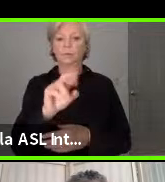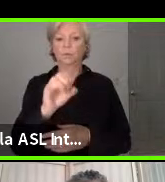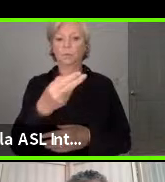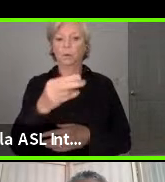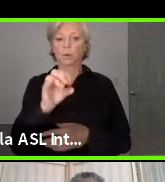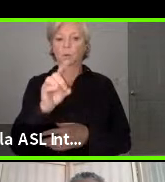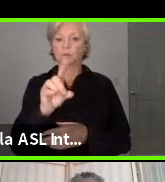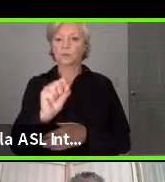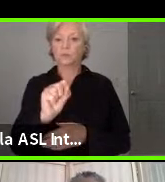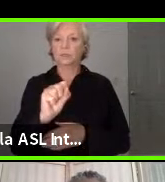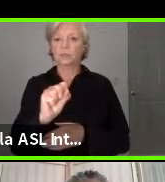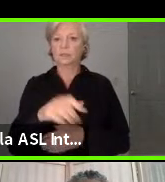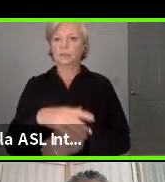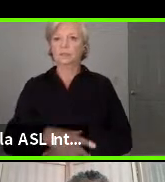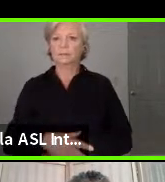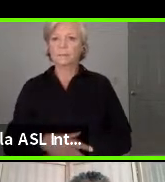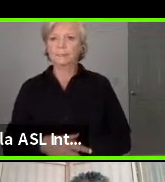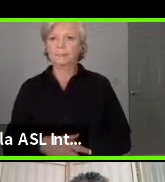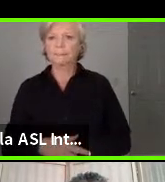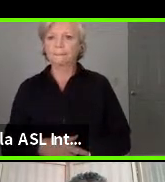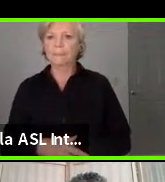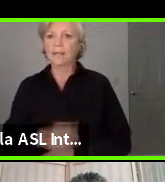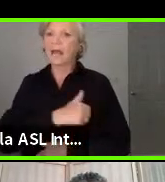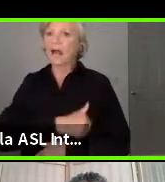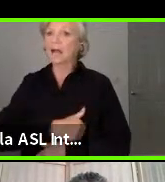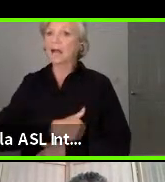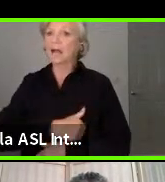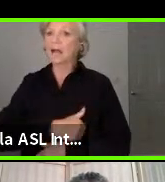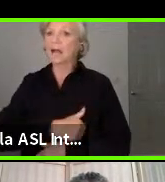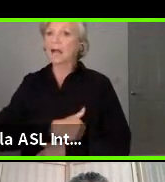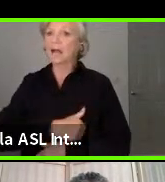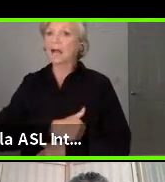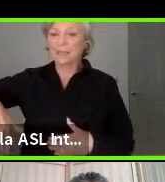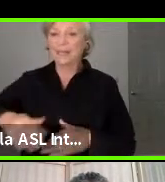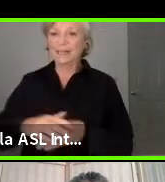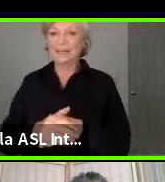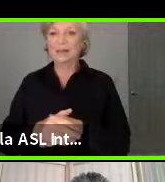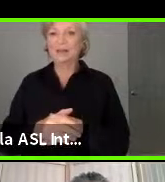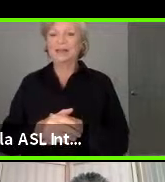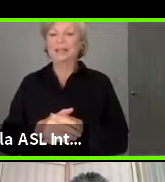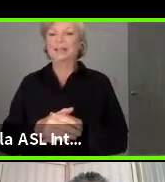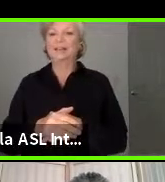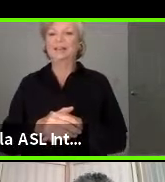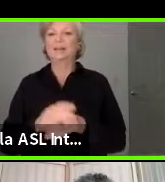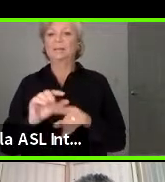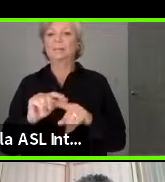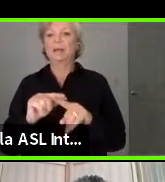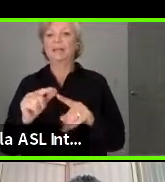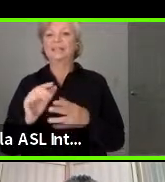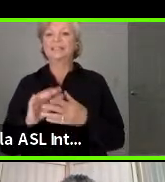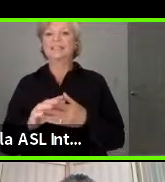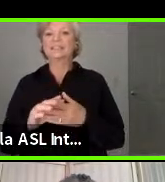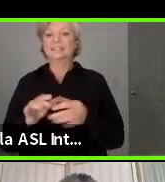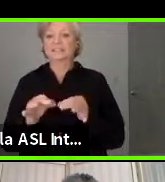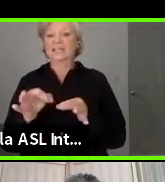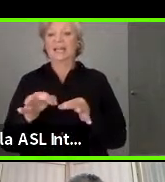Hey, everybody. Sorry I'm late, but I heard the youth mobilizers did great. Delayed clap for